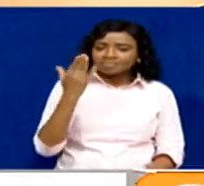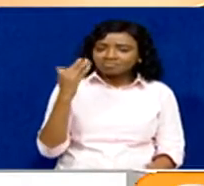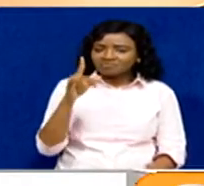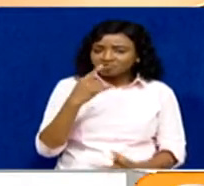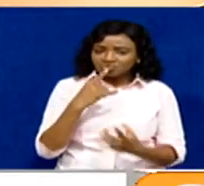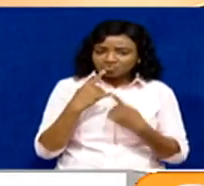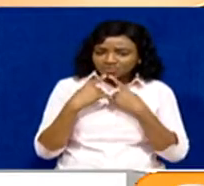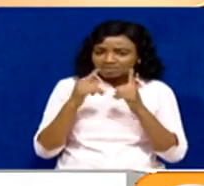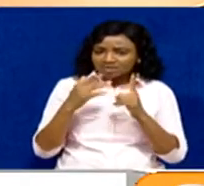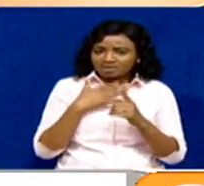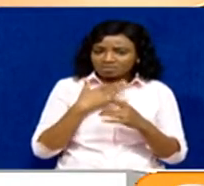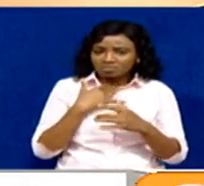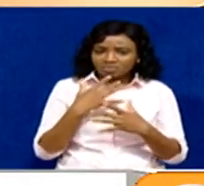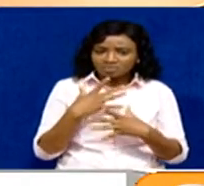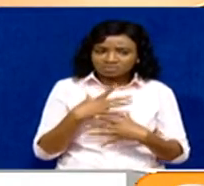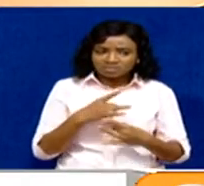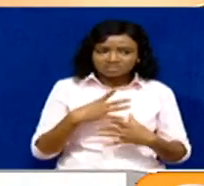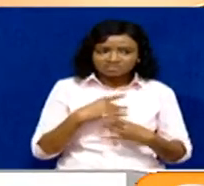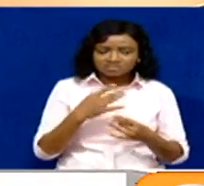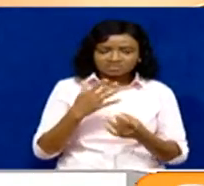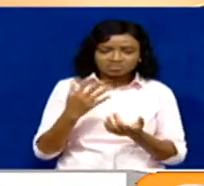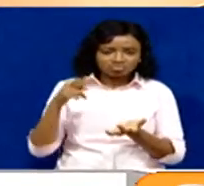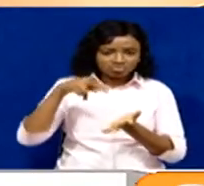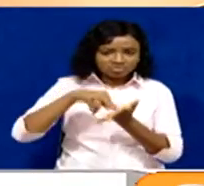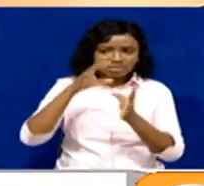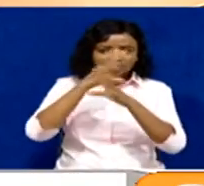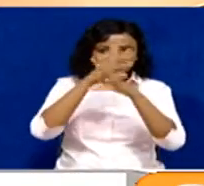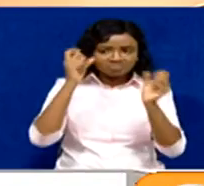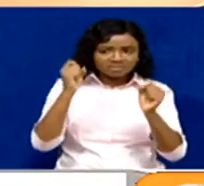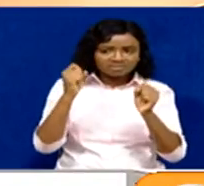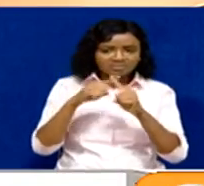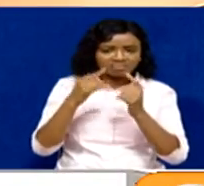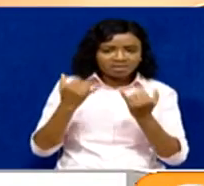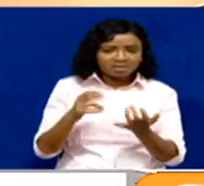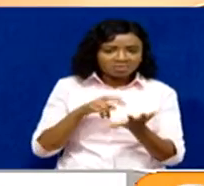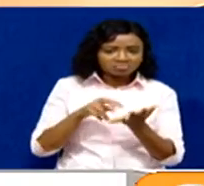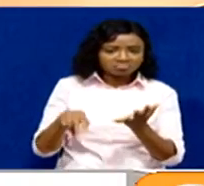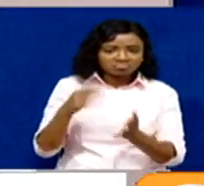interest in the presidency. Yes. Then now you've dropped out. Yes. Why?